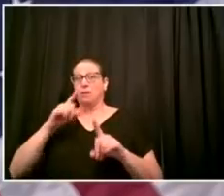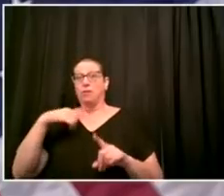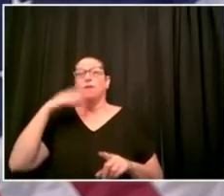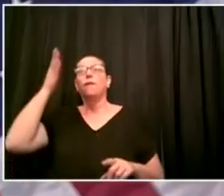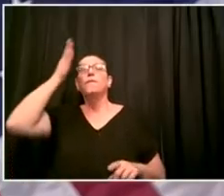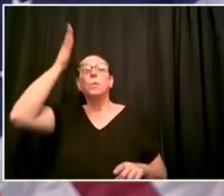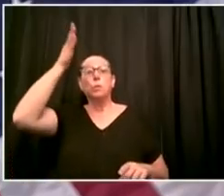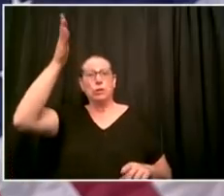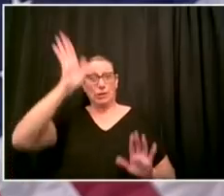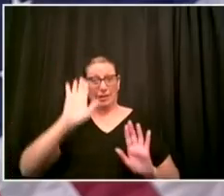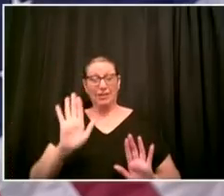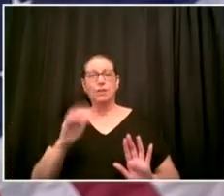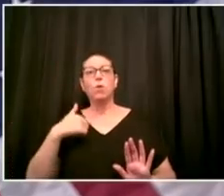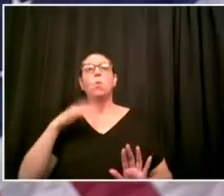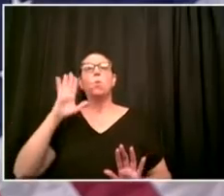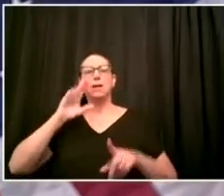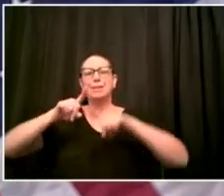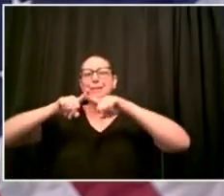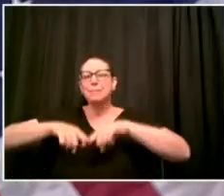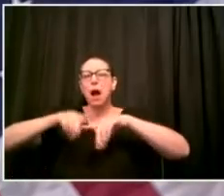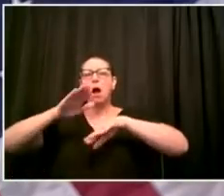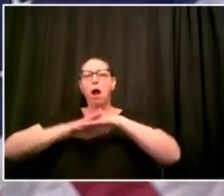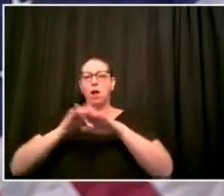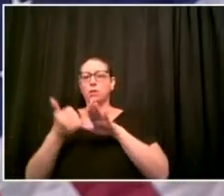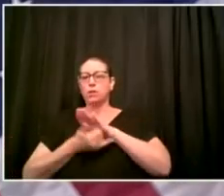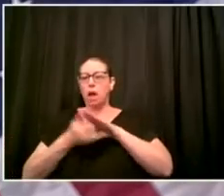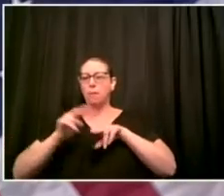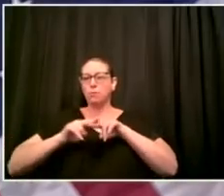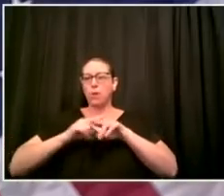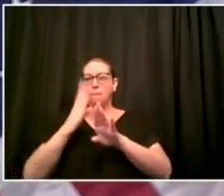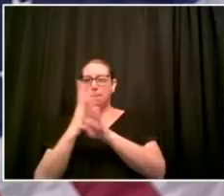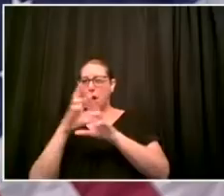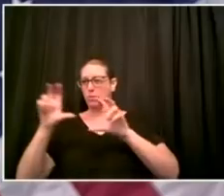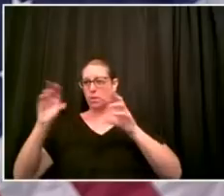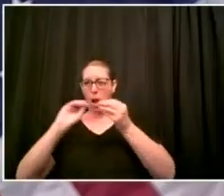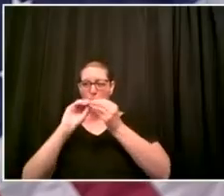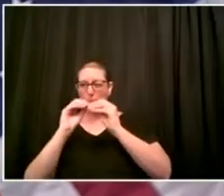transit, and we have to double down on our efforts to get away from our